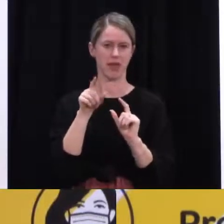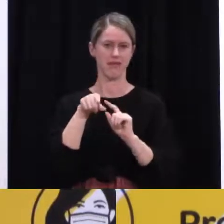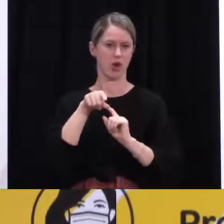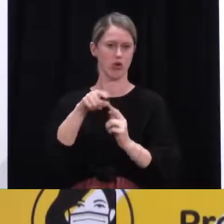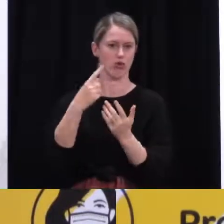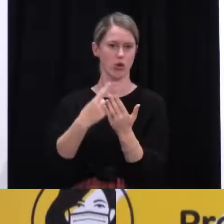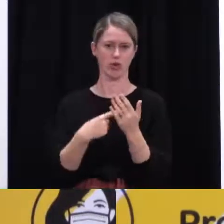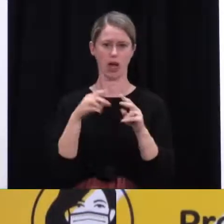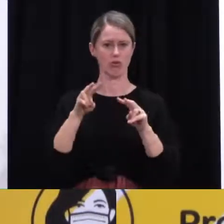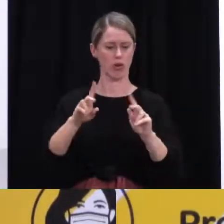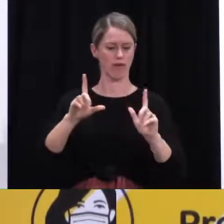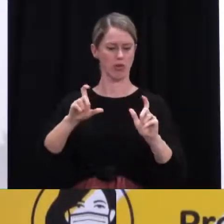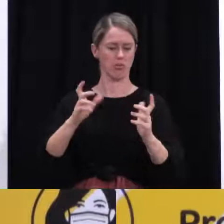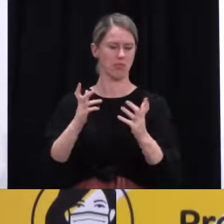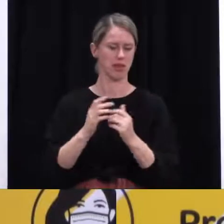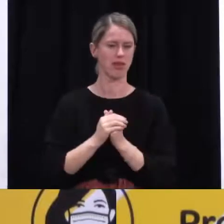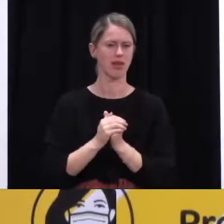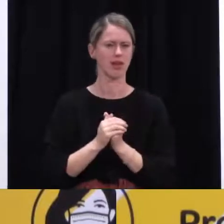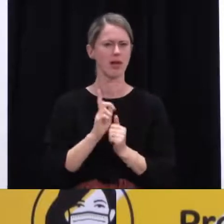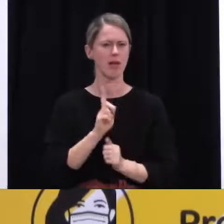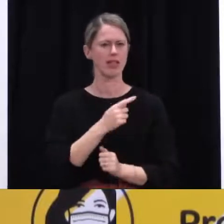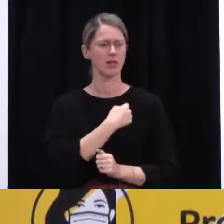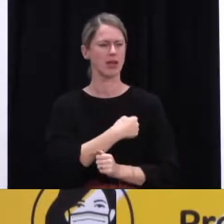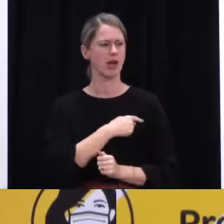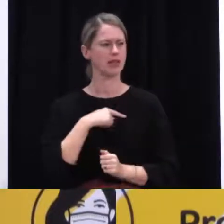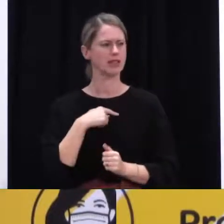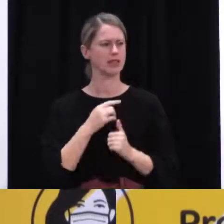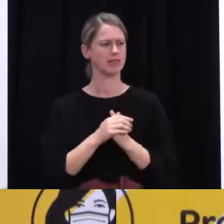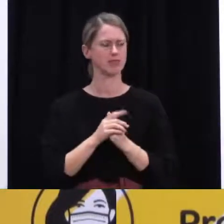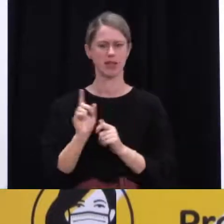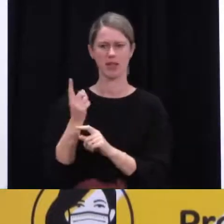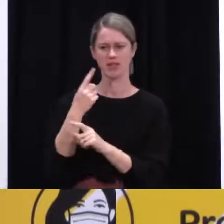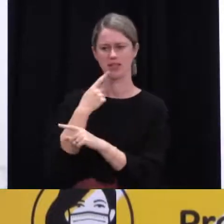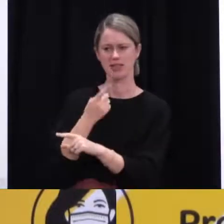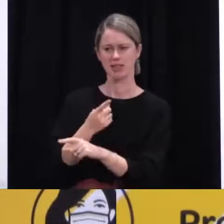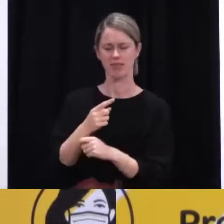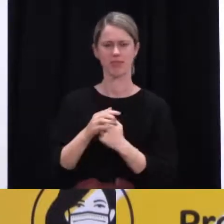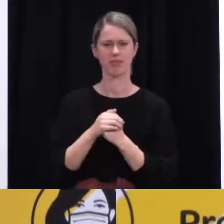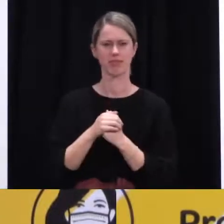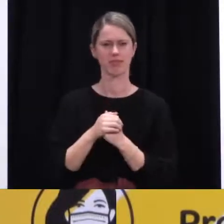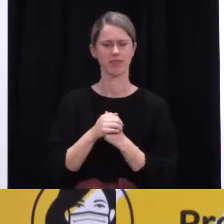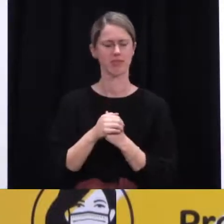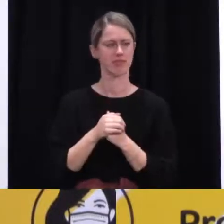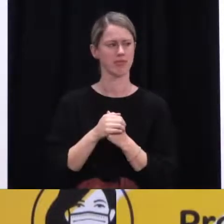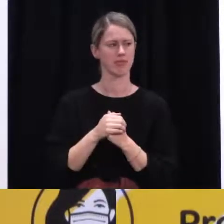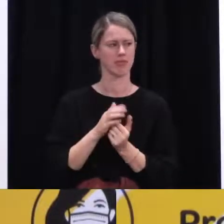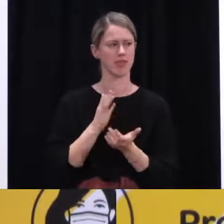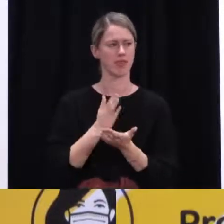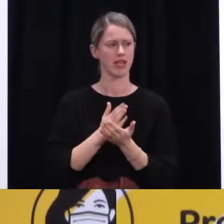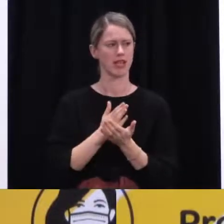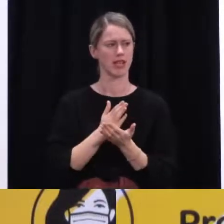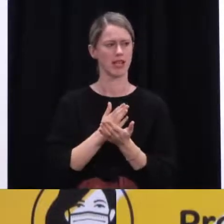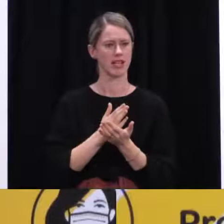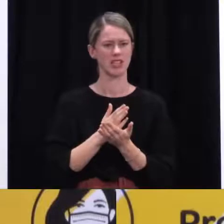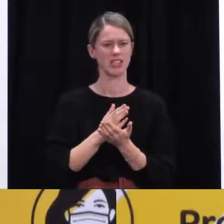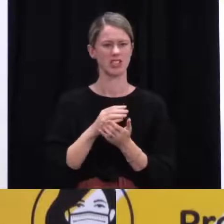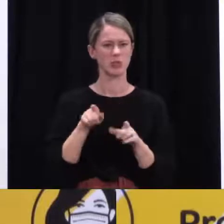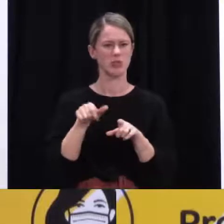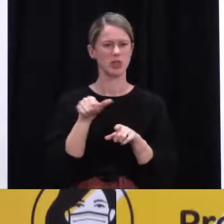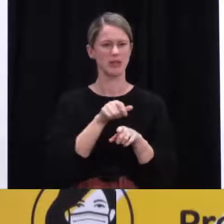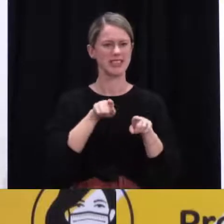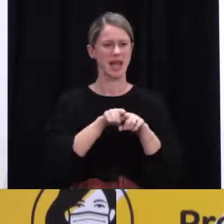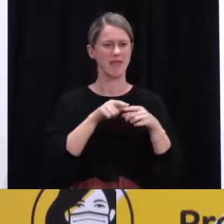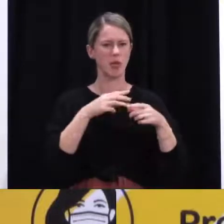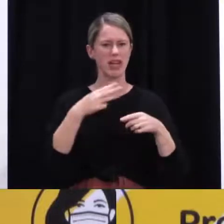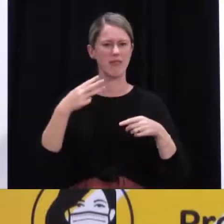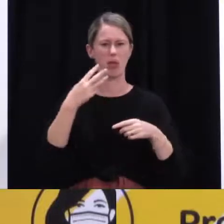yesterday. But to be honest, and the Minister's just hinted at this, really the same should apply under Alert Level 3. Alert Level 3